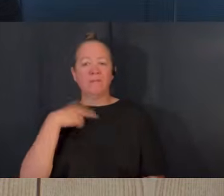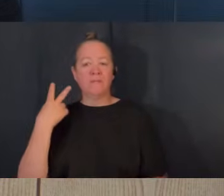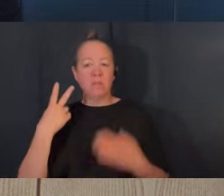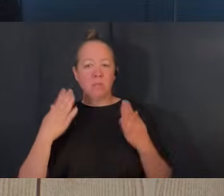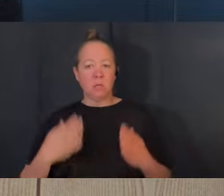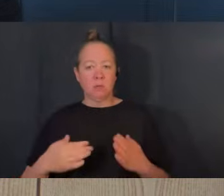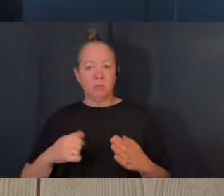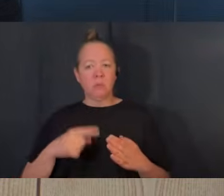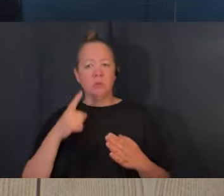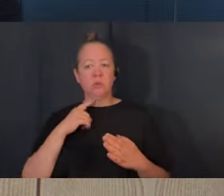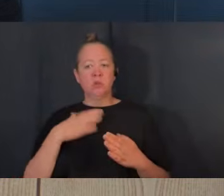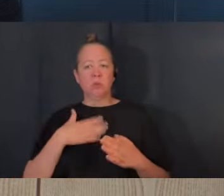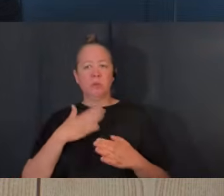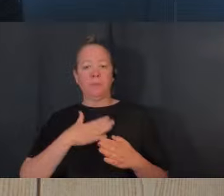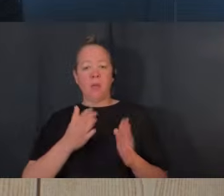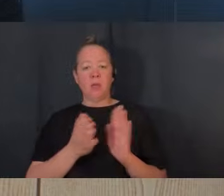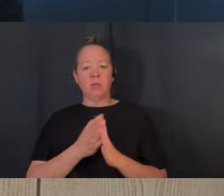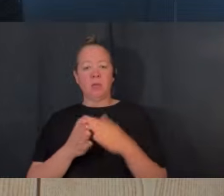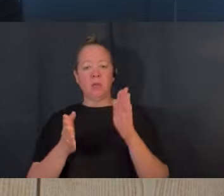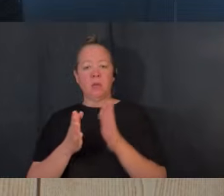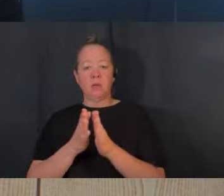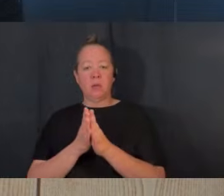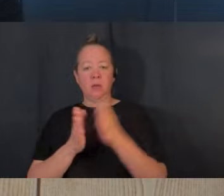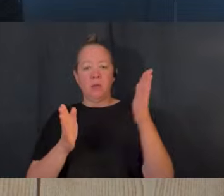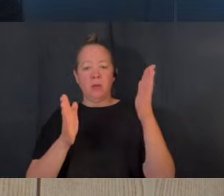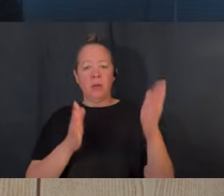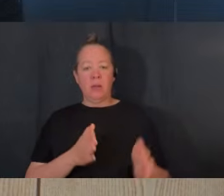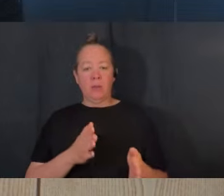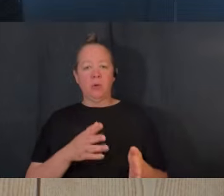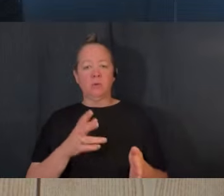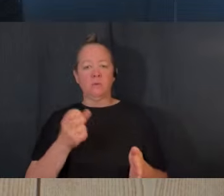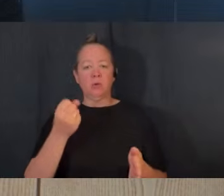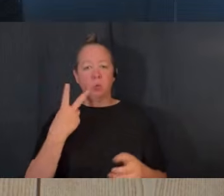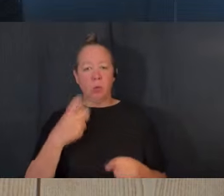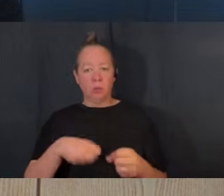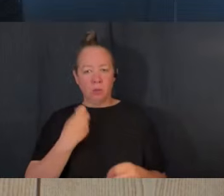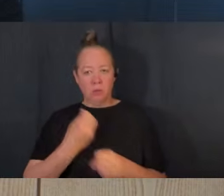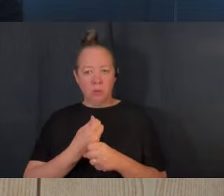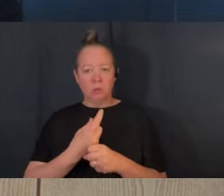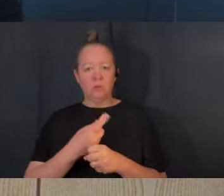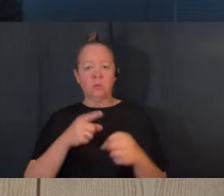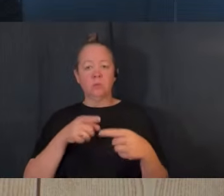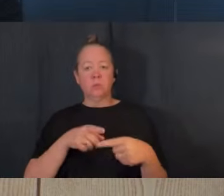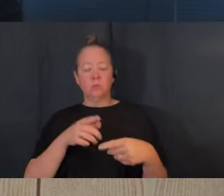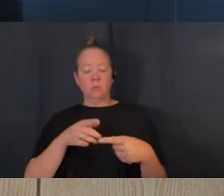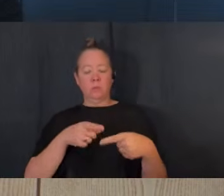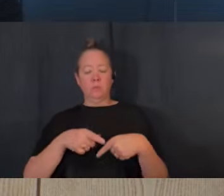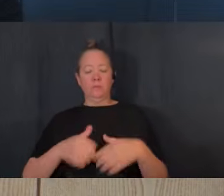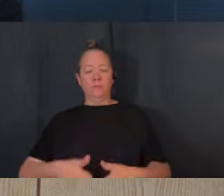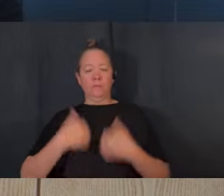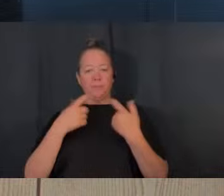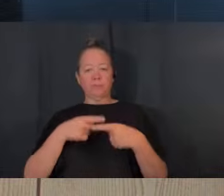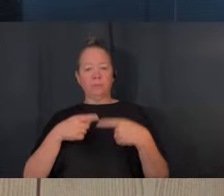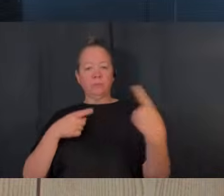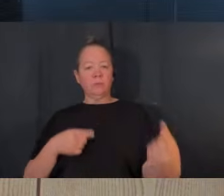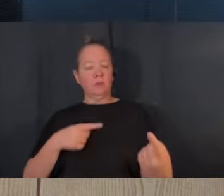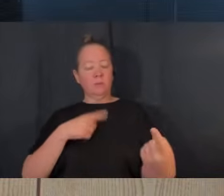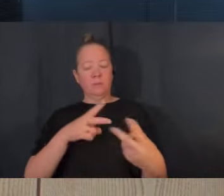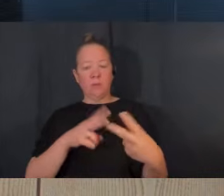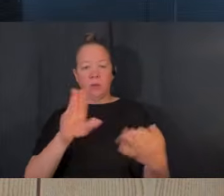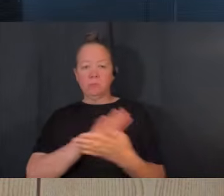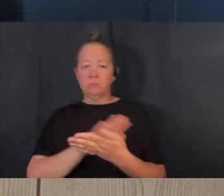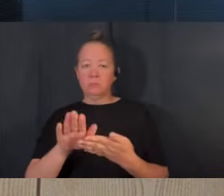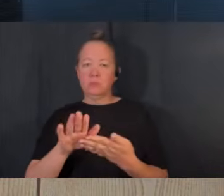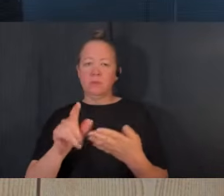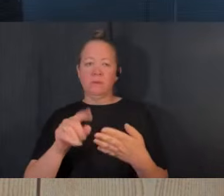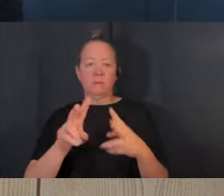years. She was unfailingly kind and generous and just really lovely. And a